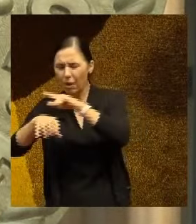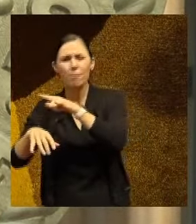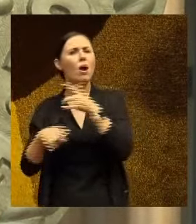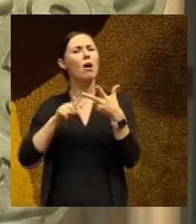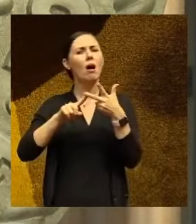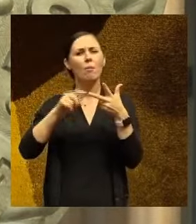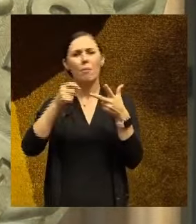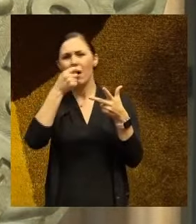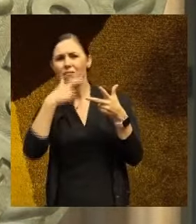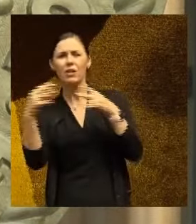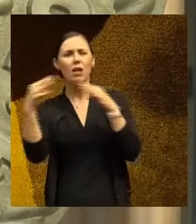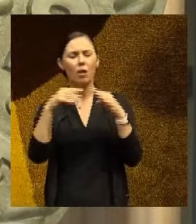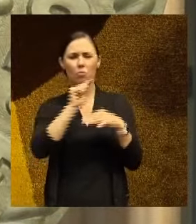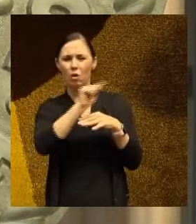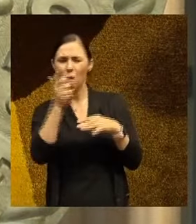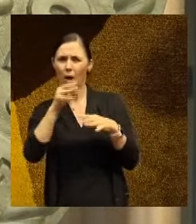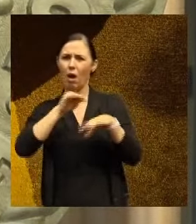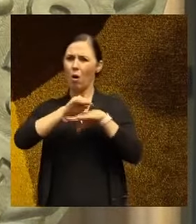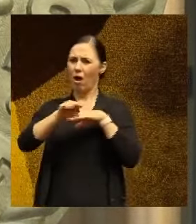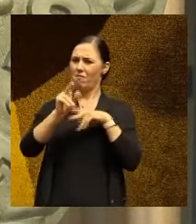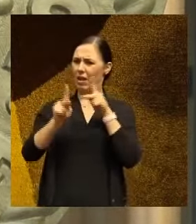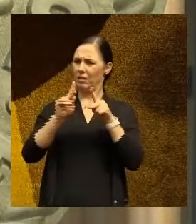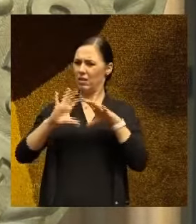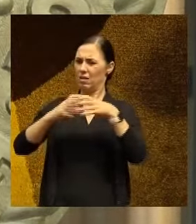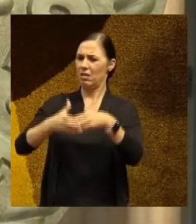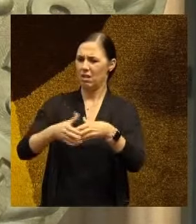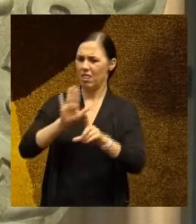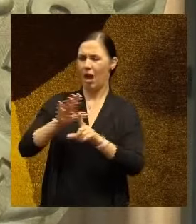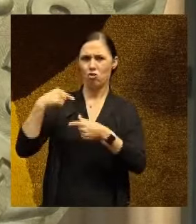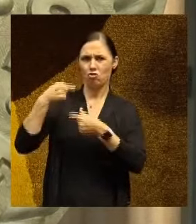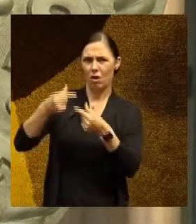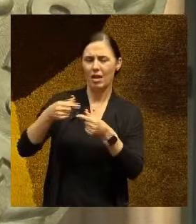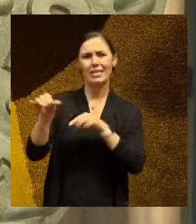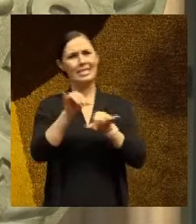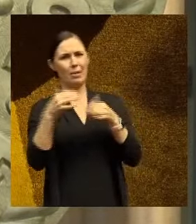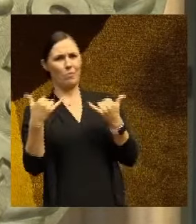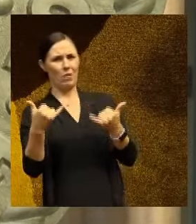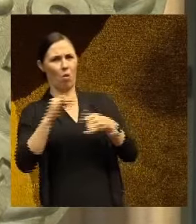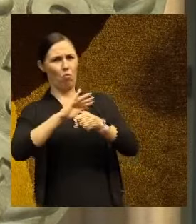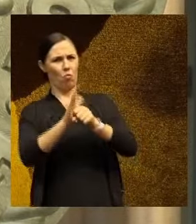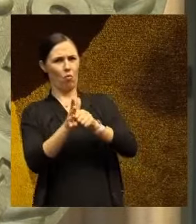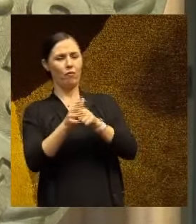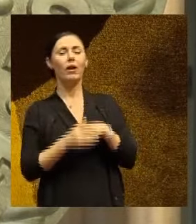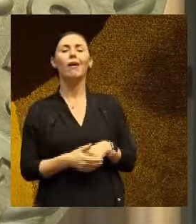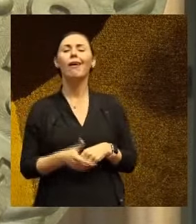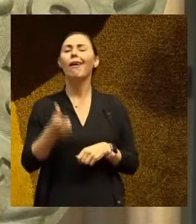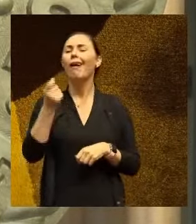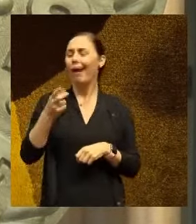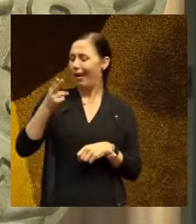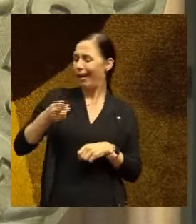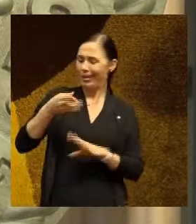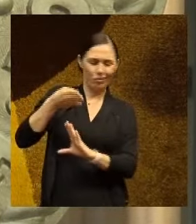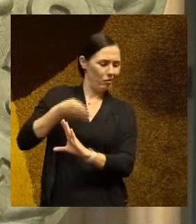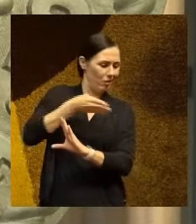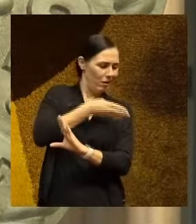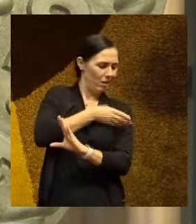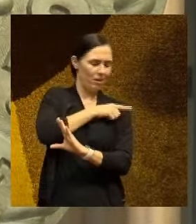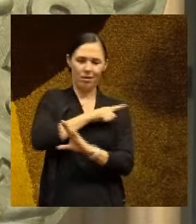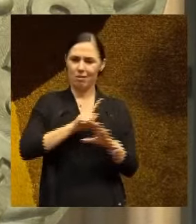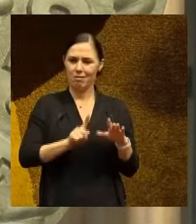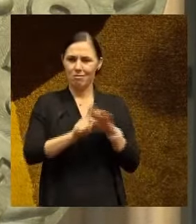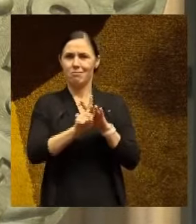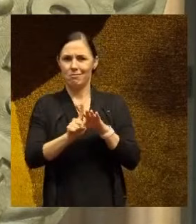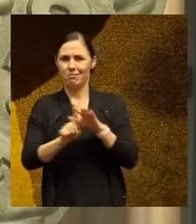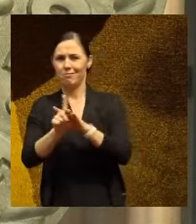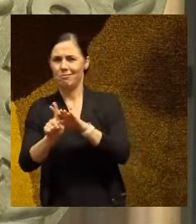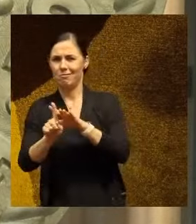their generations. Events in history have a way of repeatedly testing us. Each generation must